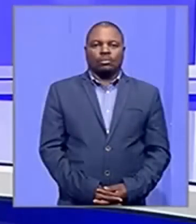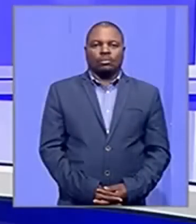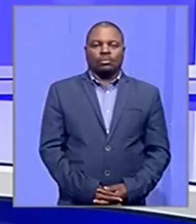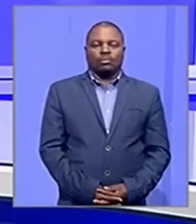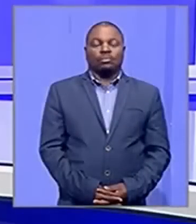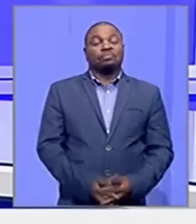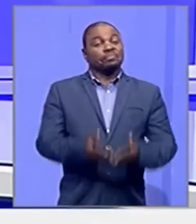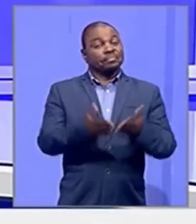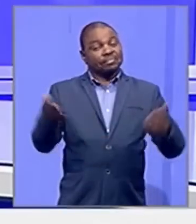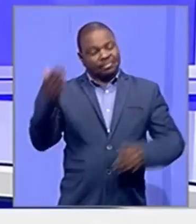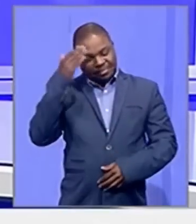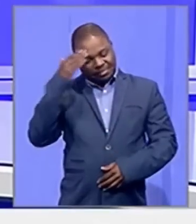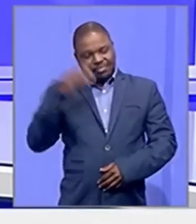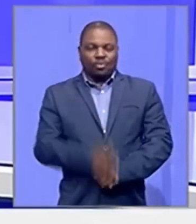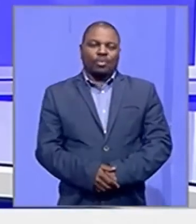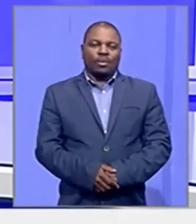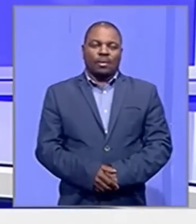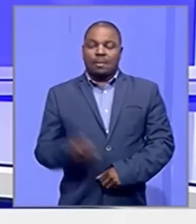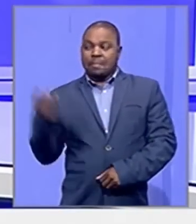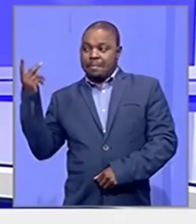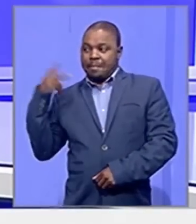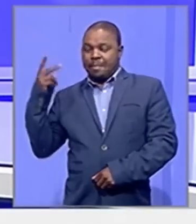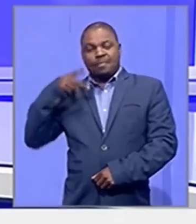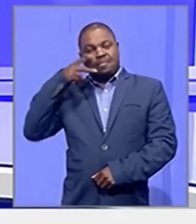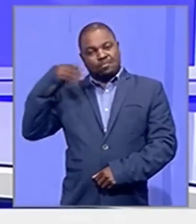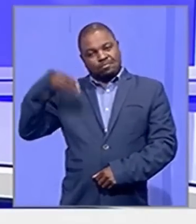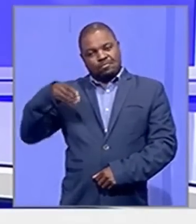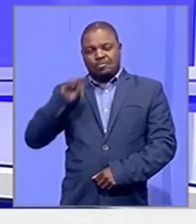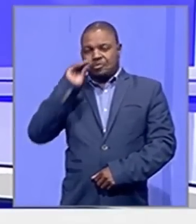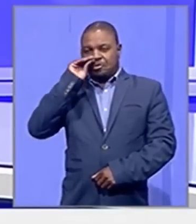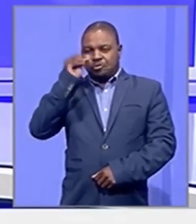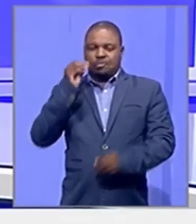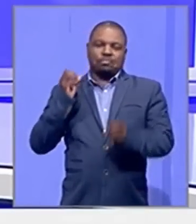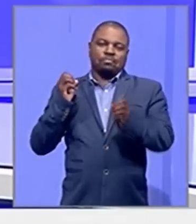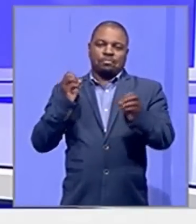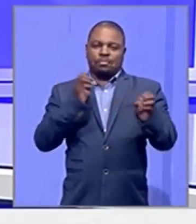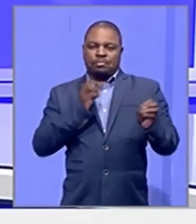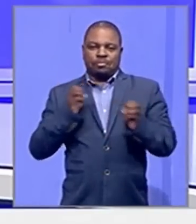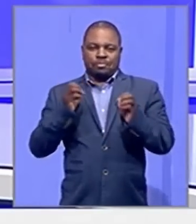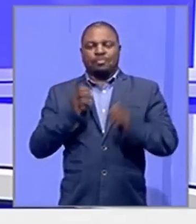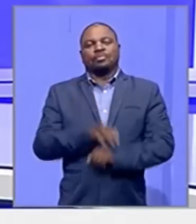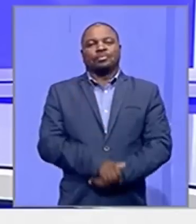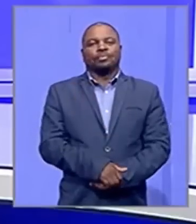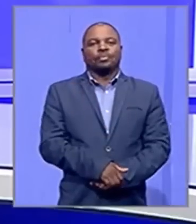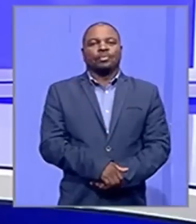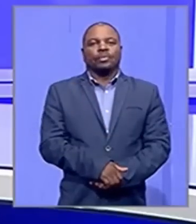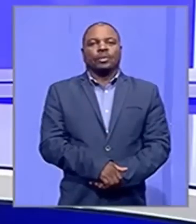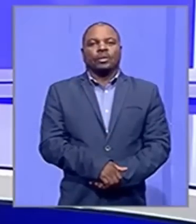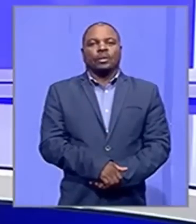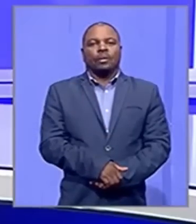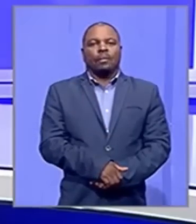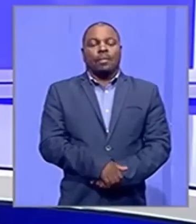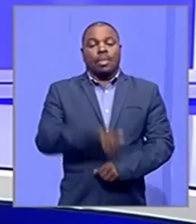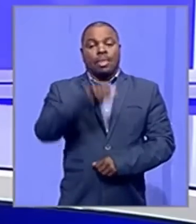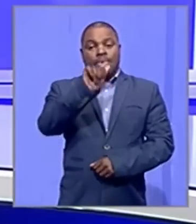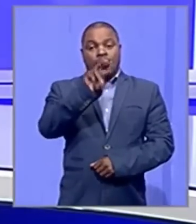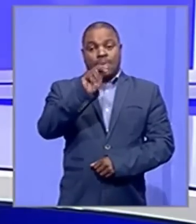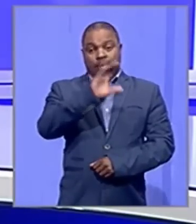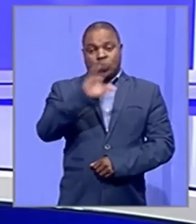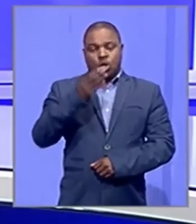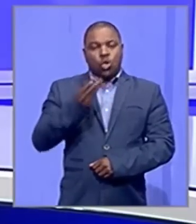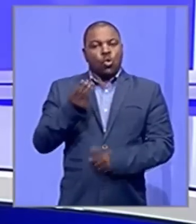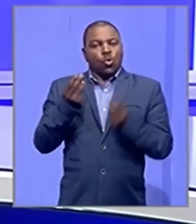Batho beshu thobela ke lesolela madireng a letšatši le mošomi mmogo Augustine Letlalo. Boetapele bjo